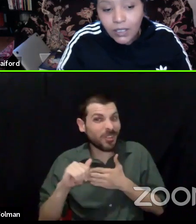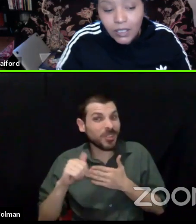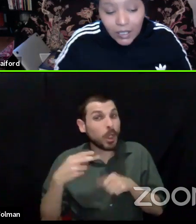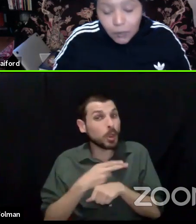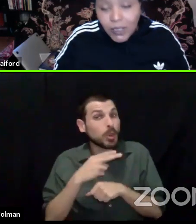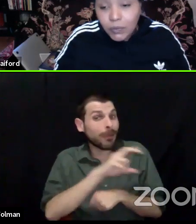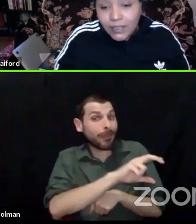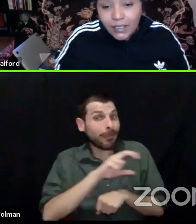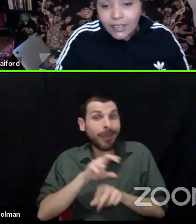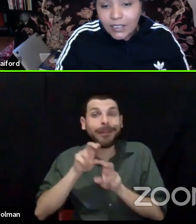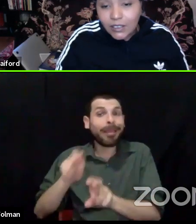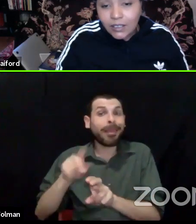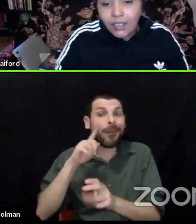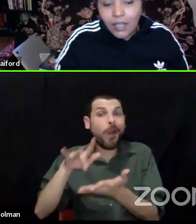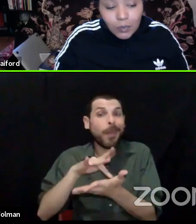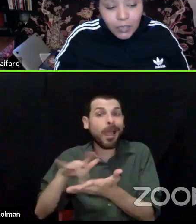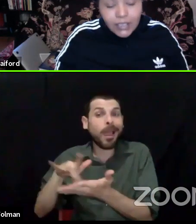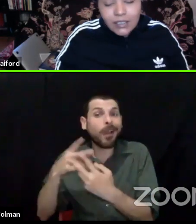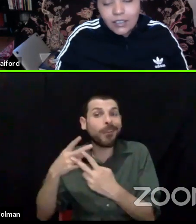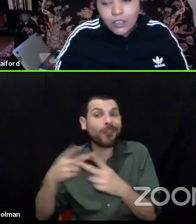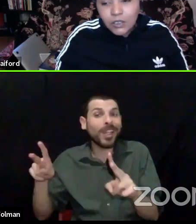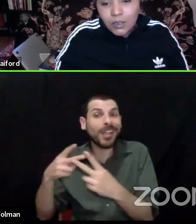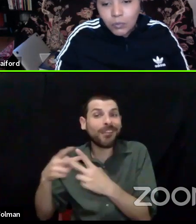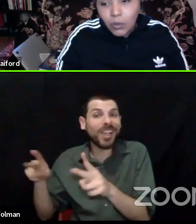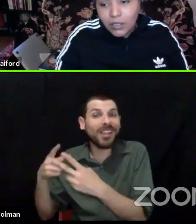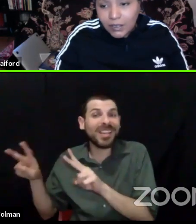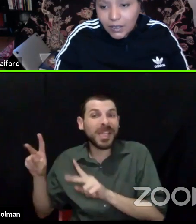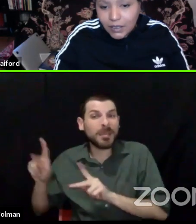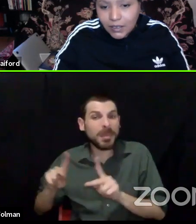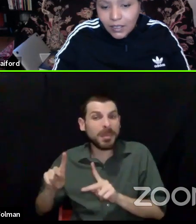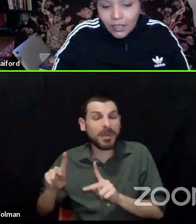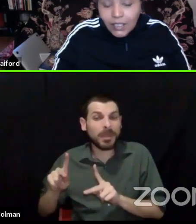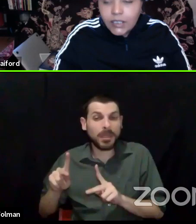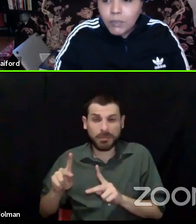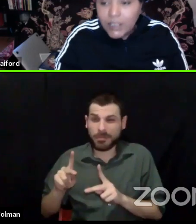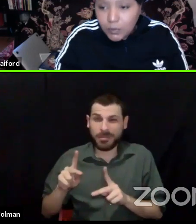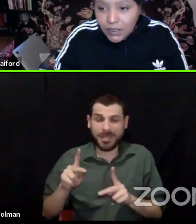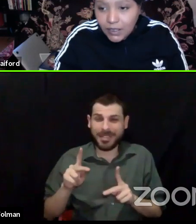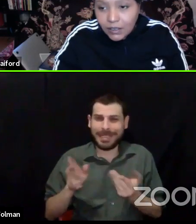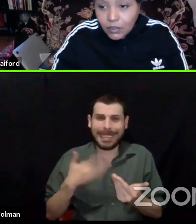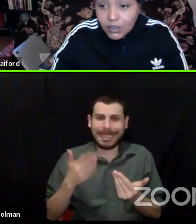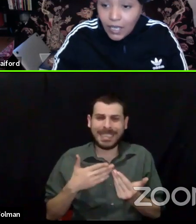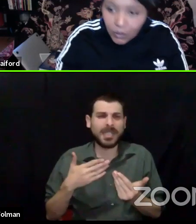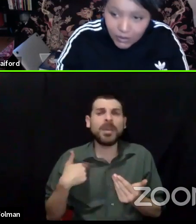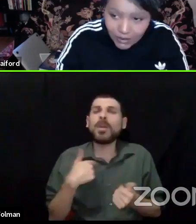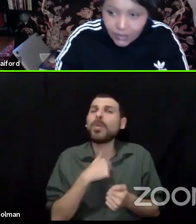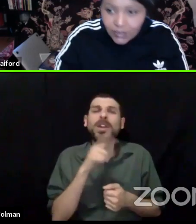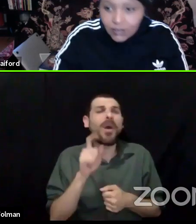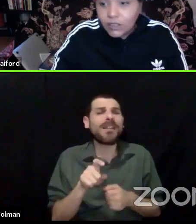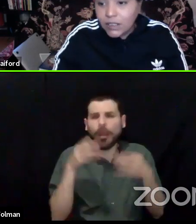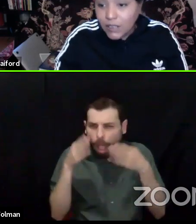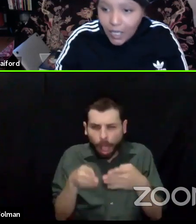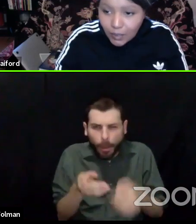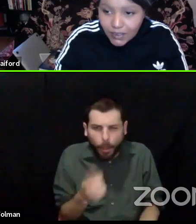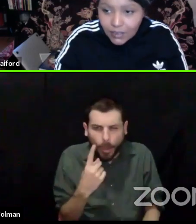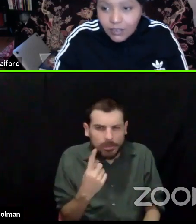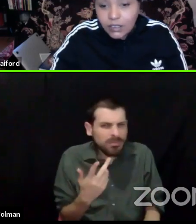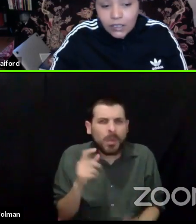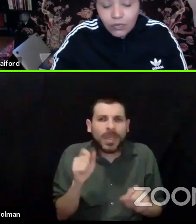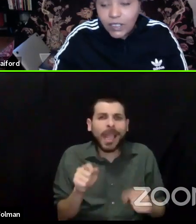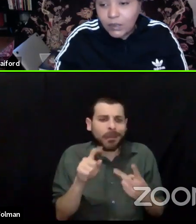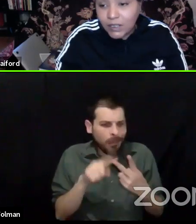but the people in that industry are like, our money can go to more than just expungements. It can go to housing, it can go to jobs,